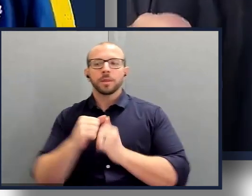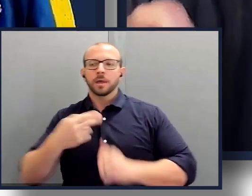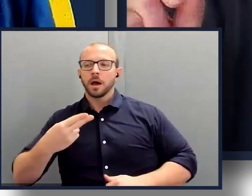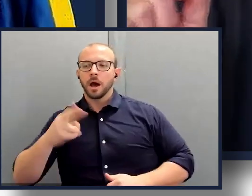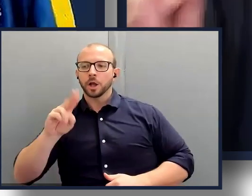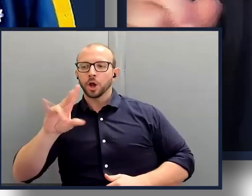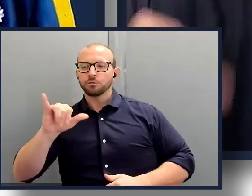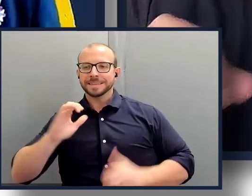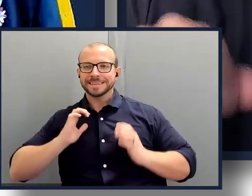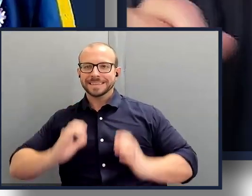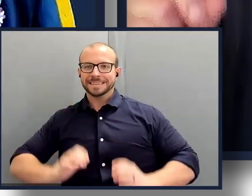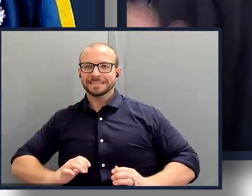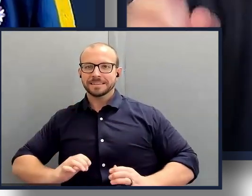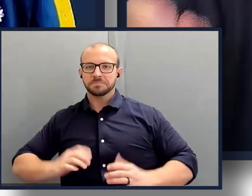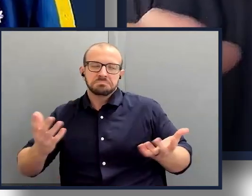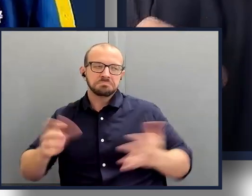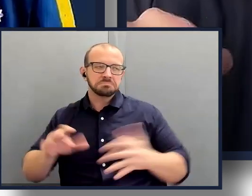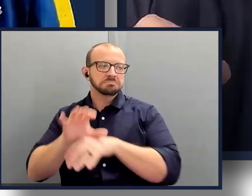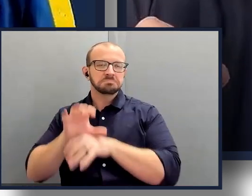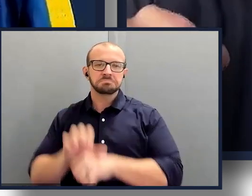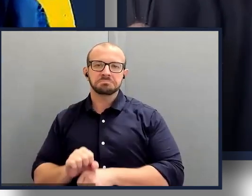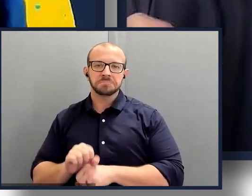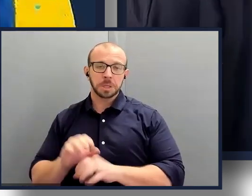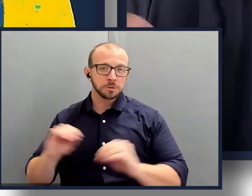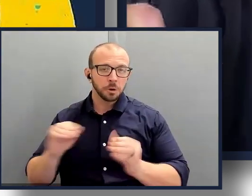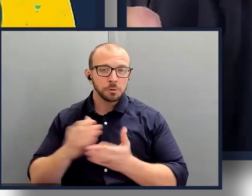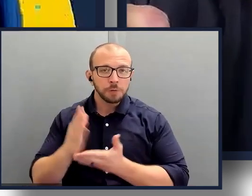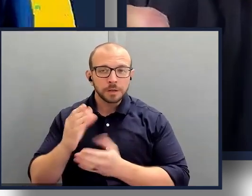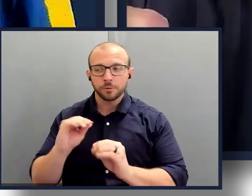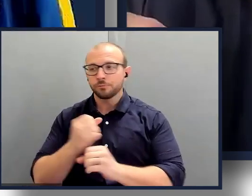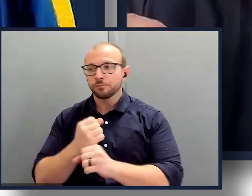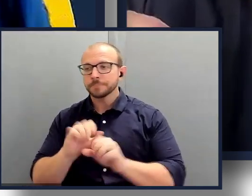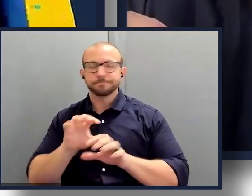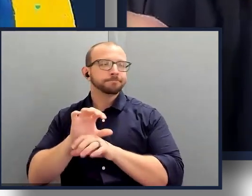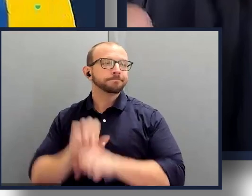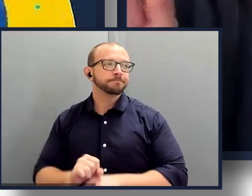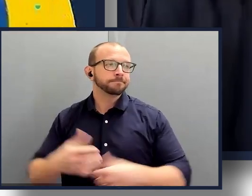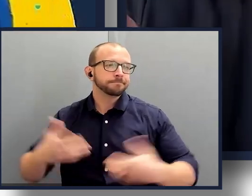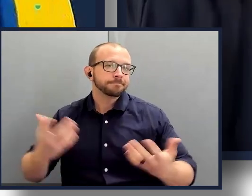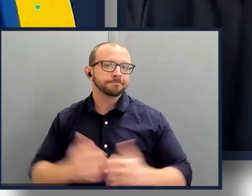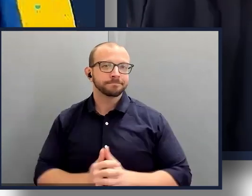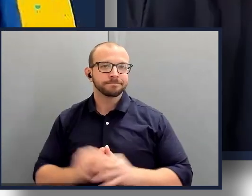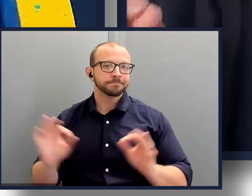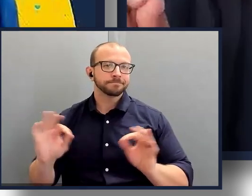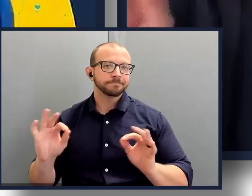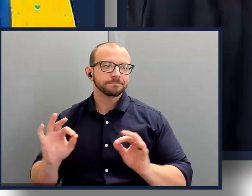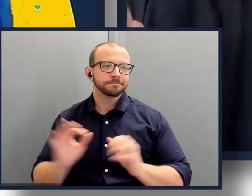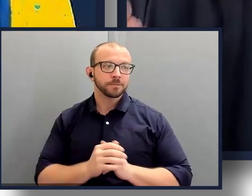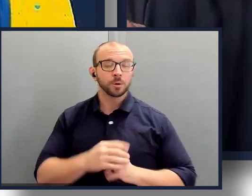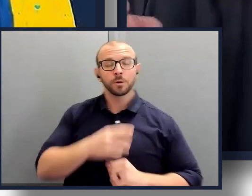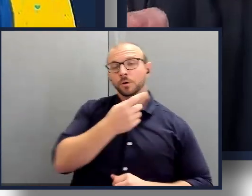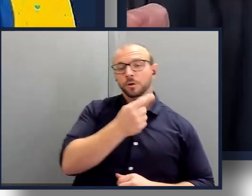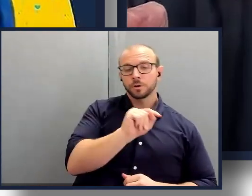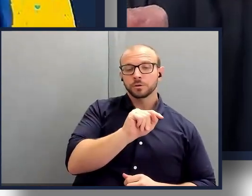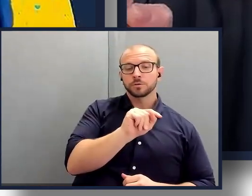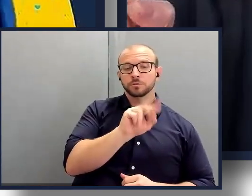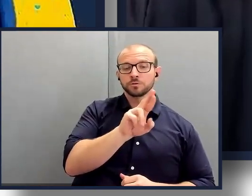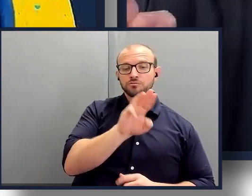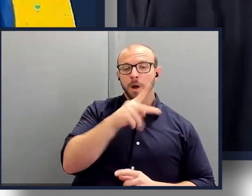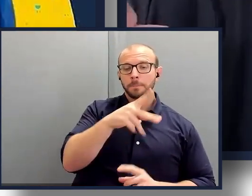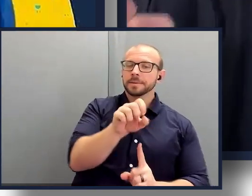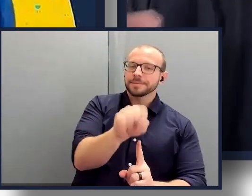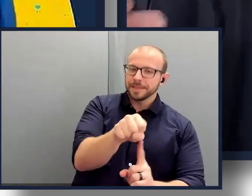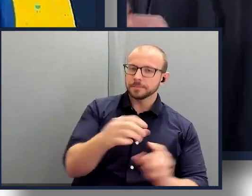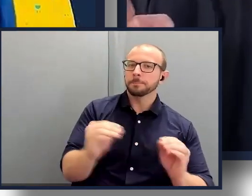So Trump has a harder path in front of him. But again,